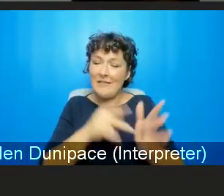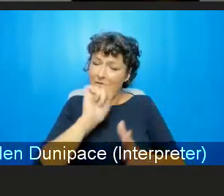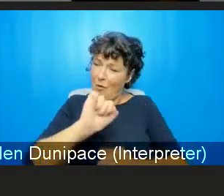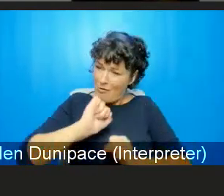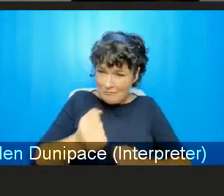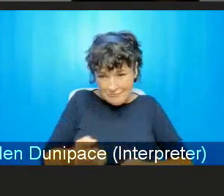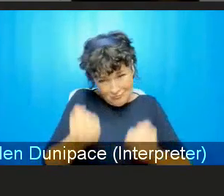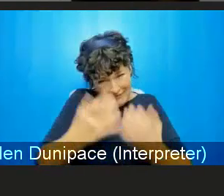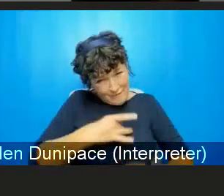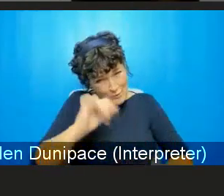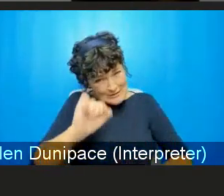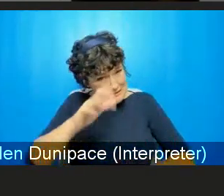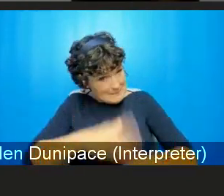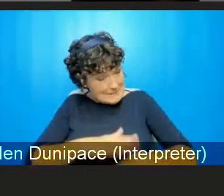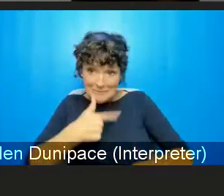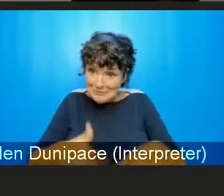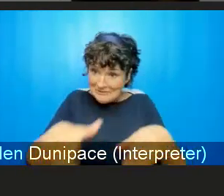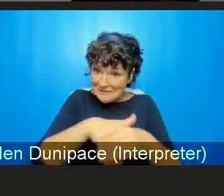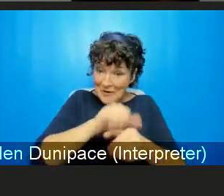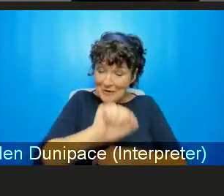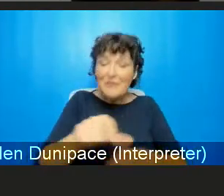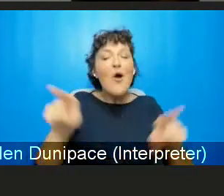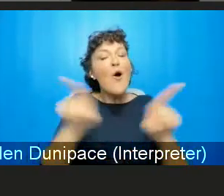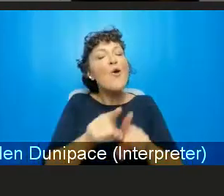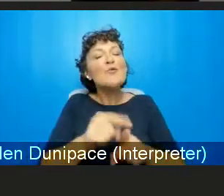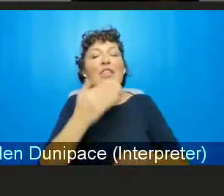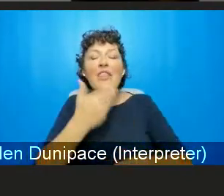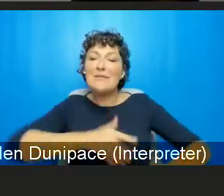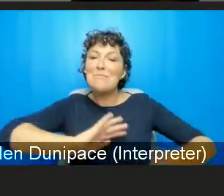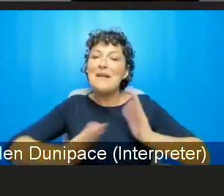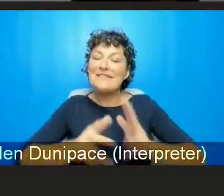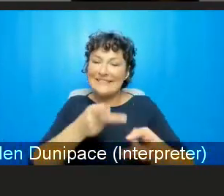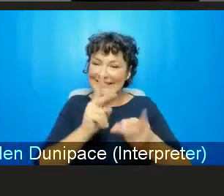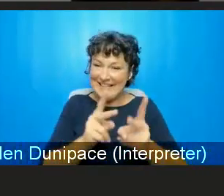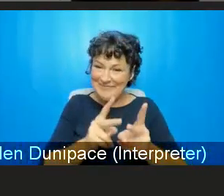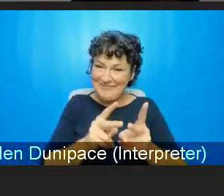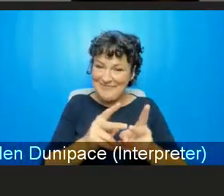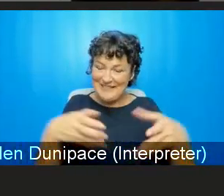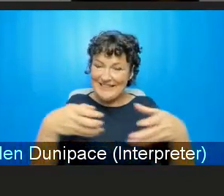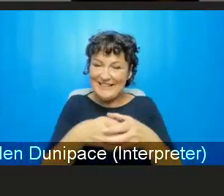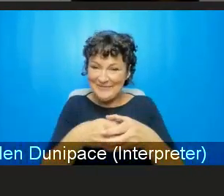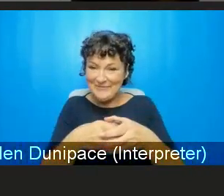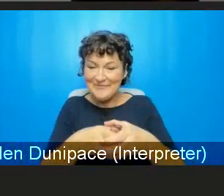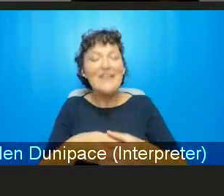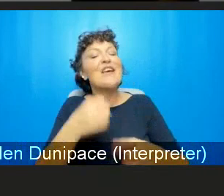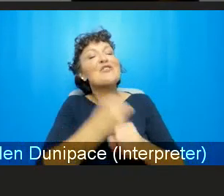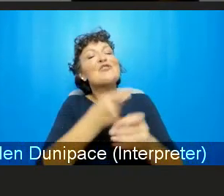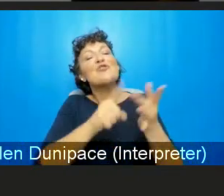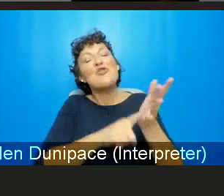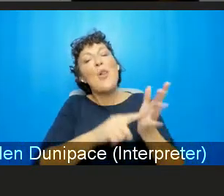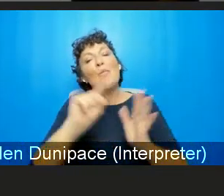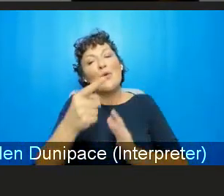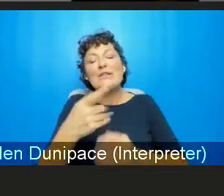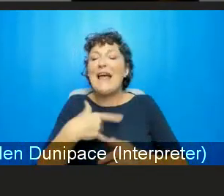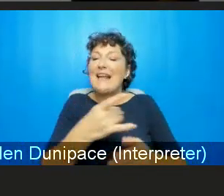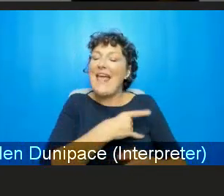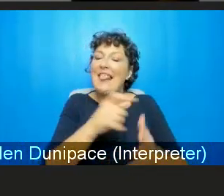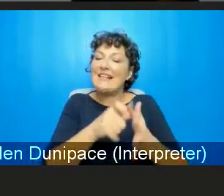time to take part. Thanks too to our BSL interpretation team of Jill Wood and Helen